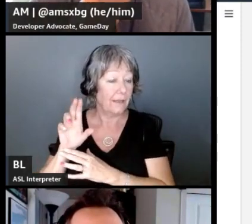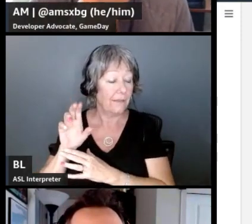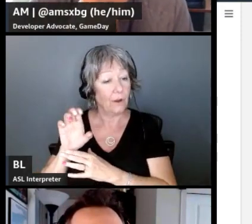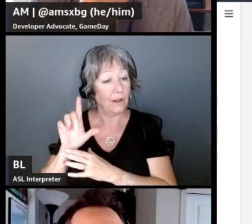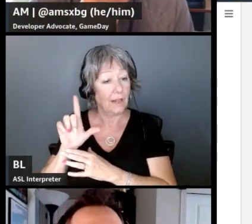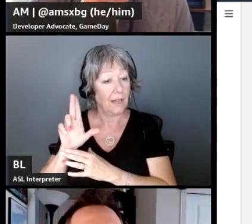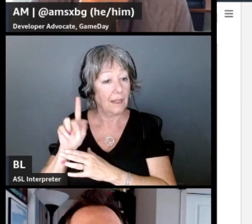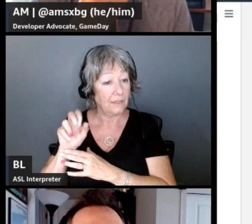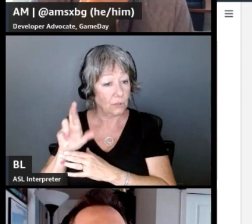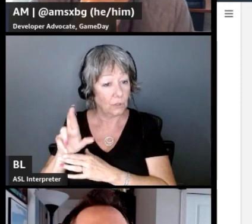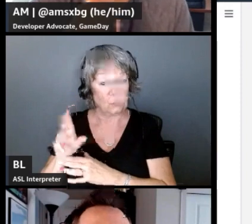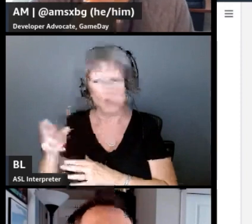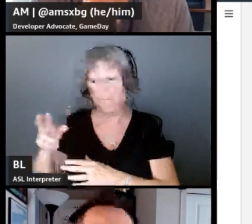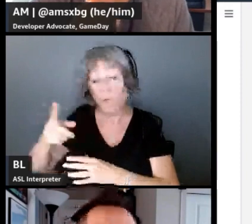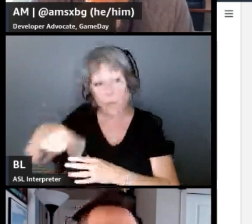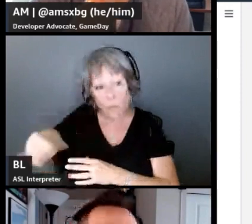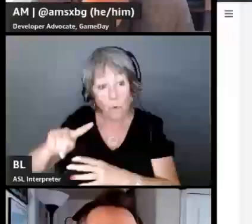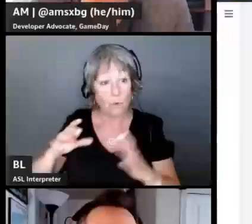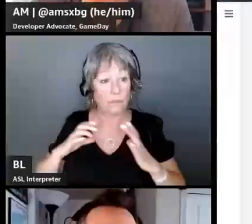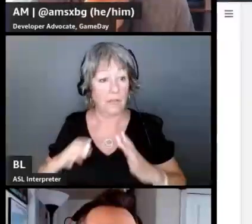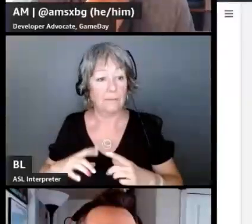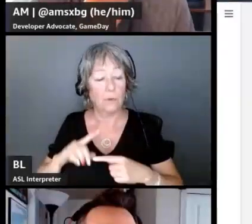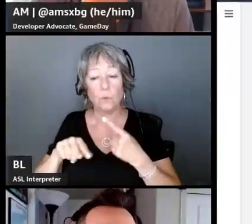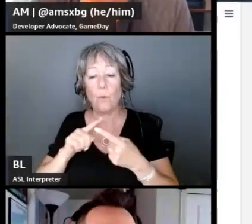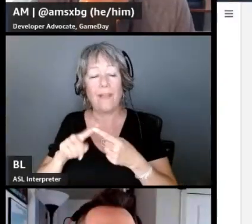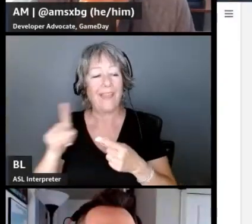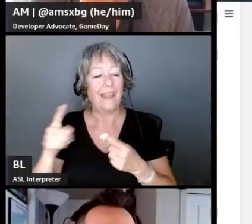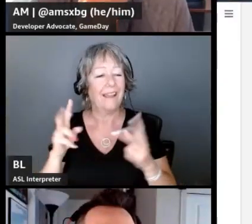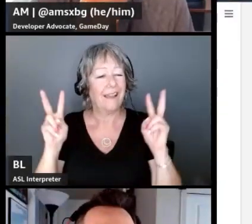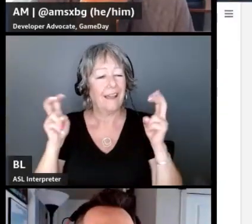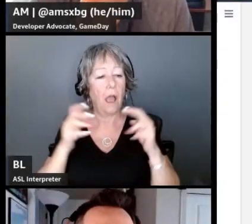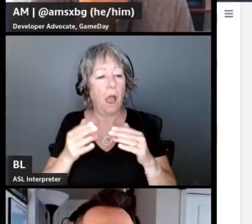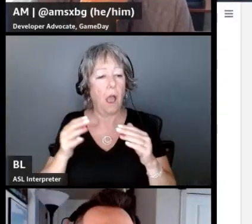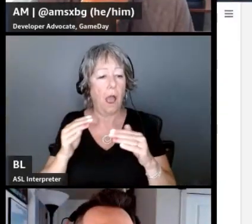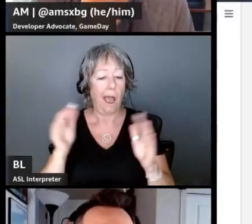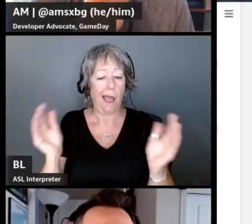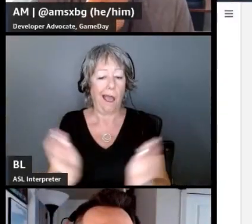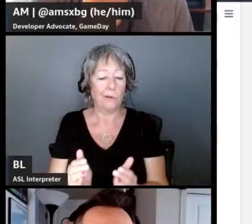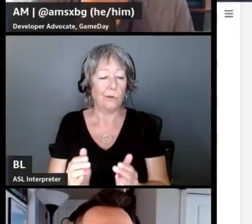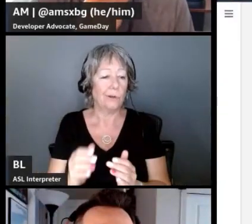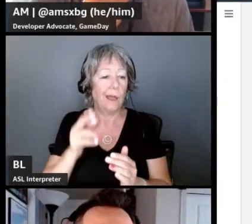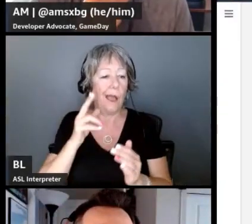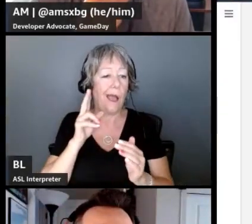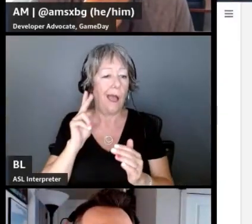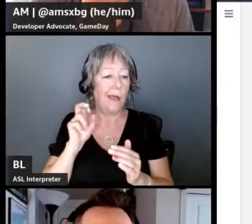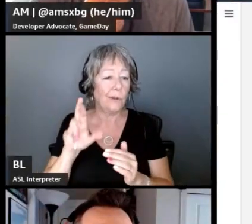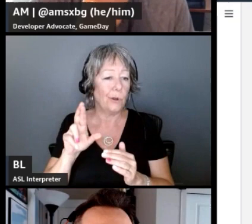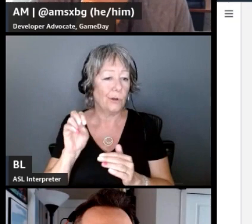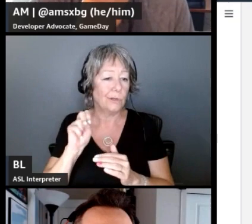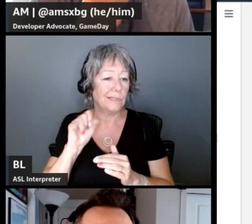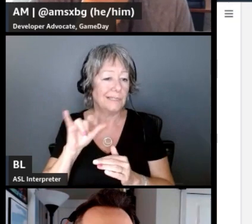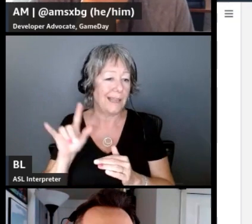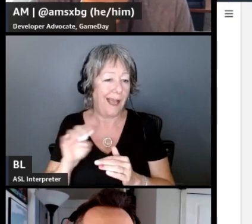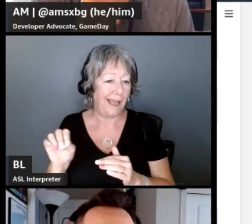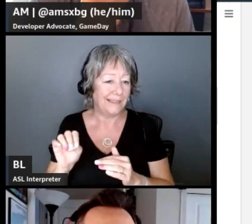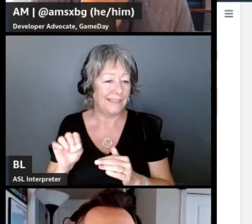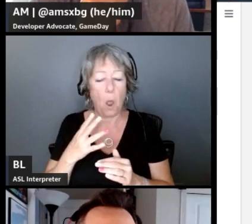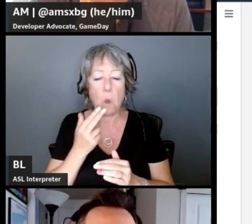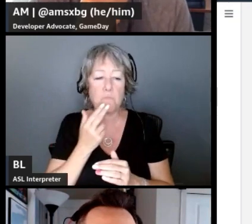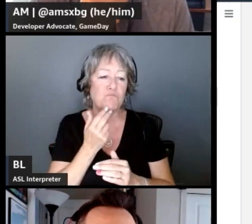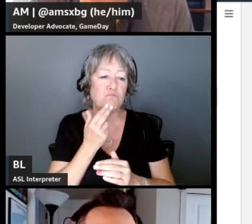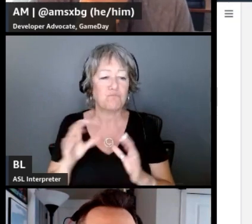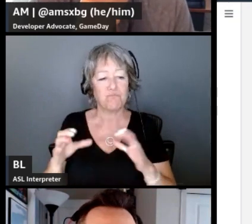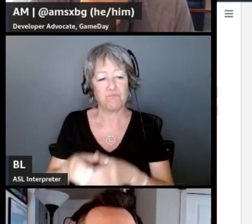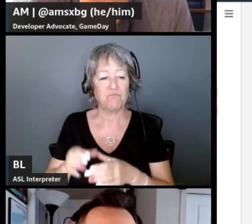those customers, right, when they undersize, there is a potential that when they move to multi-AZ with standby, they are now going to